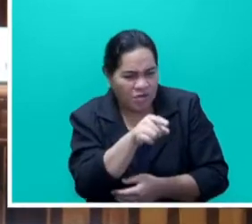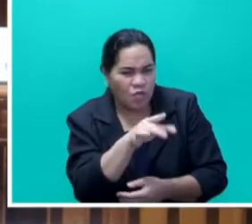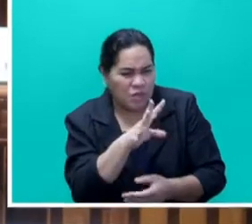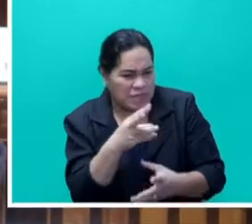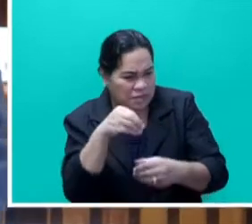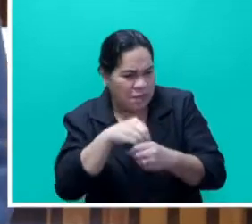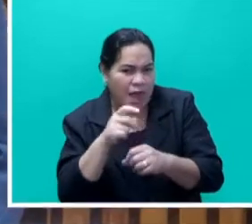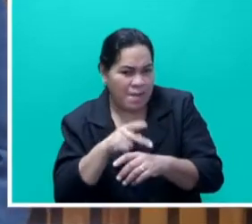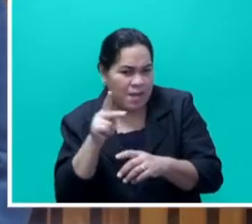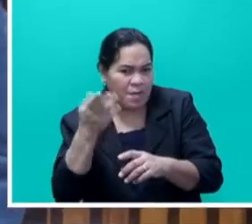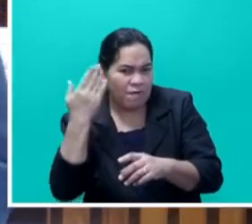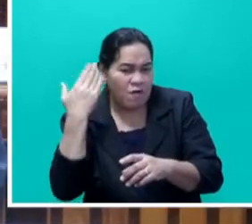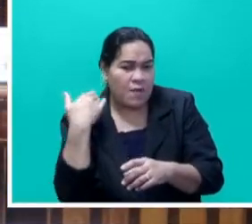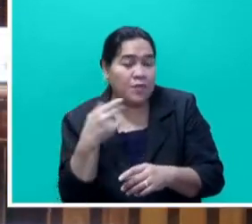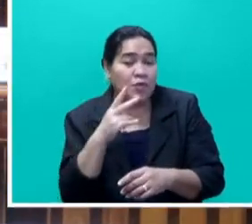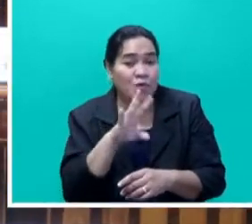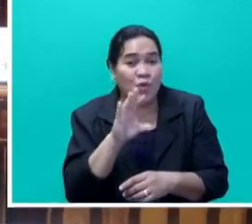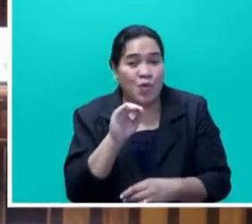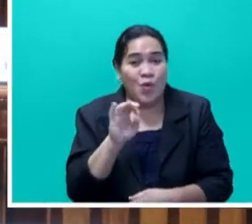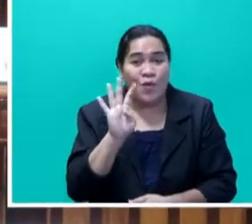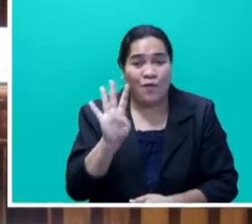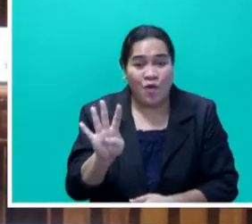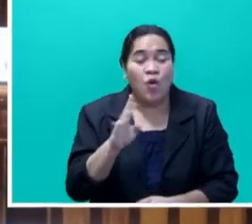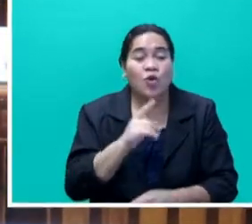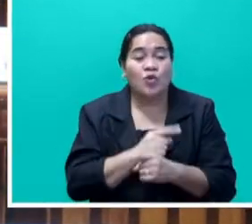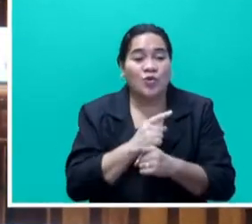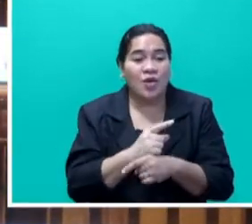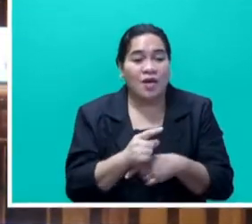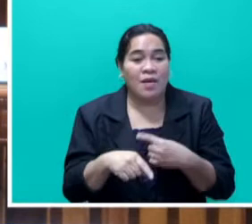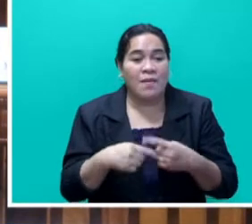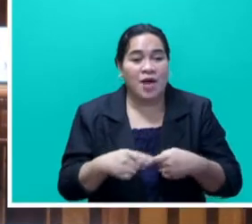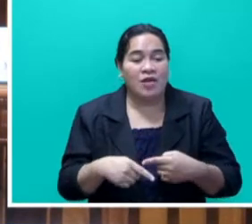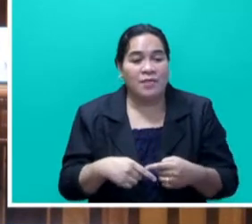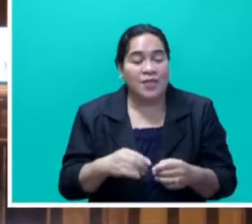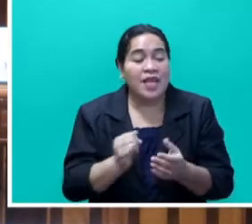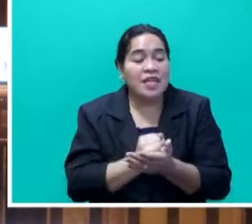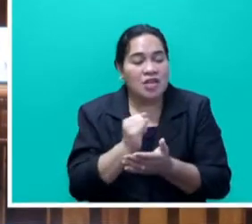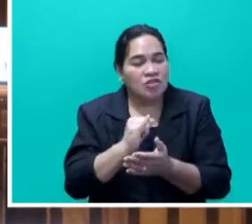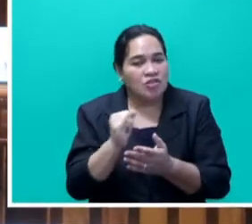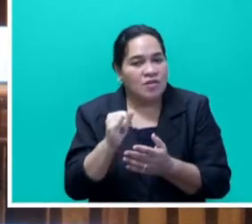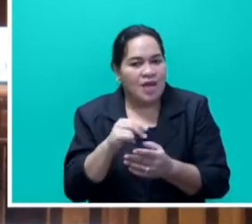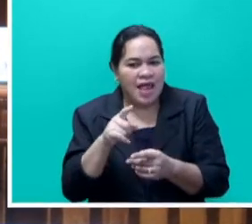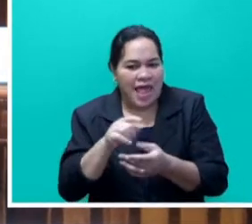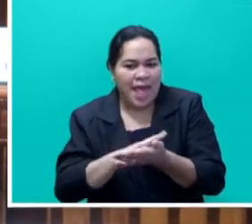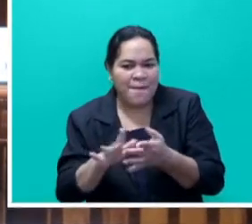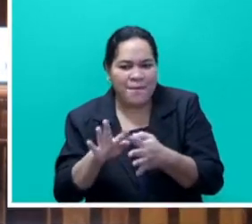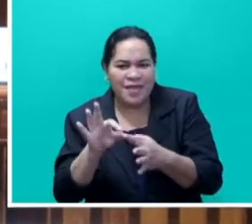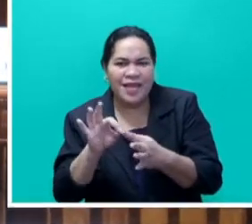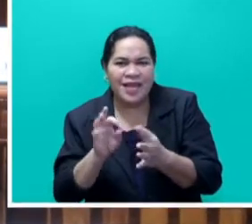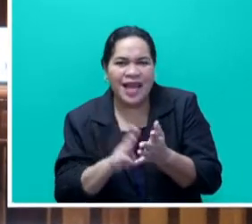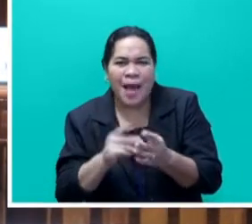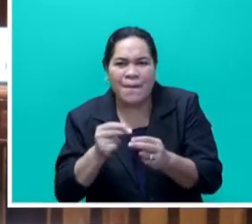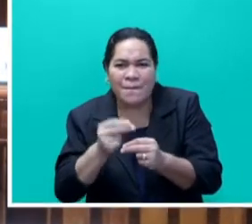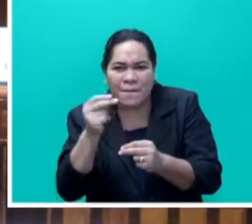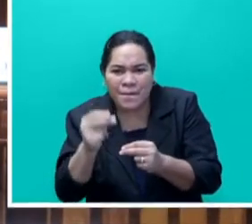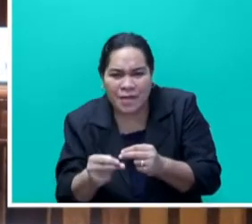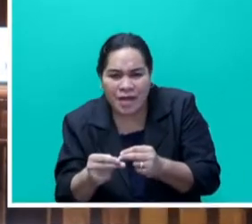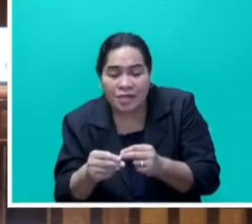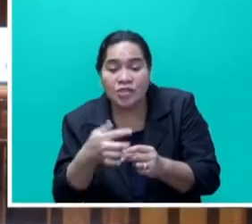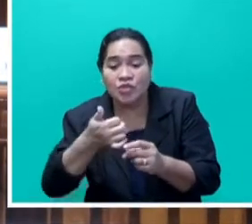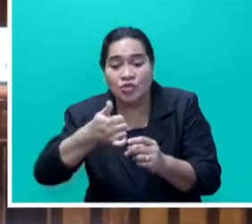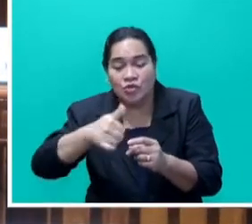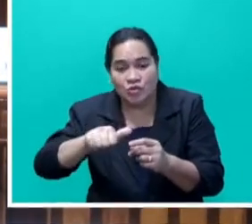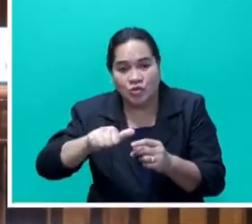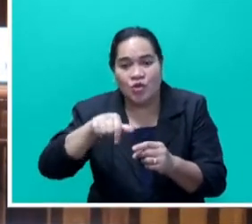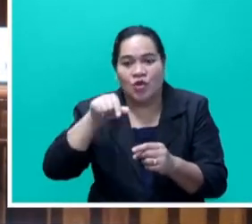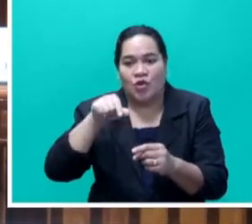in 2004 that talked about how industrial hemp could be an alternative form of agricultural produce from